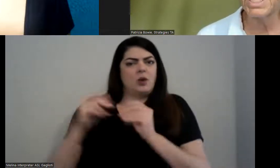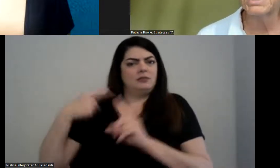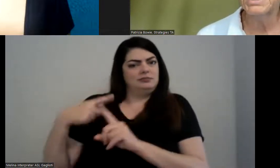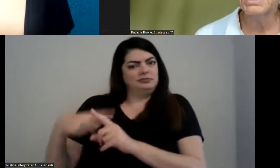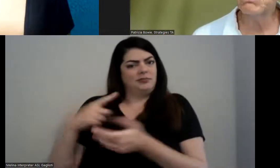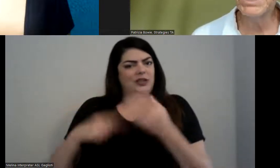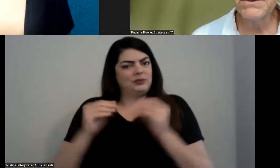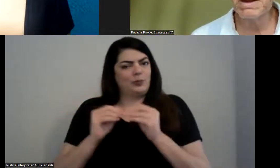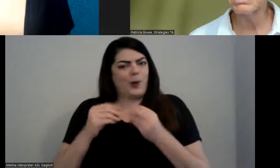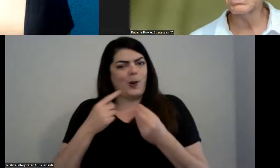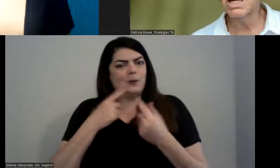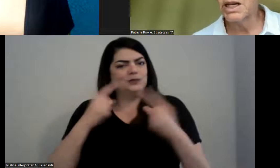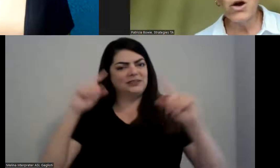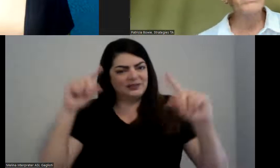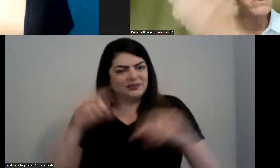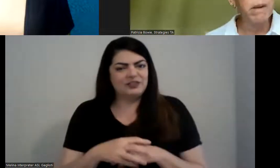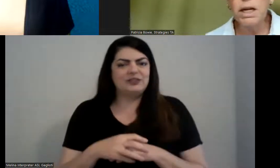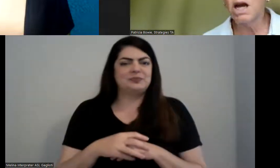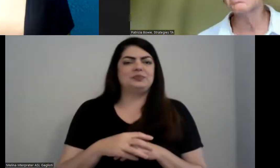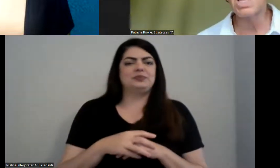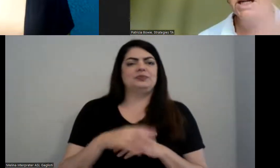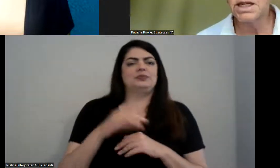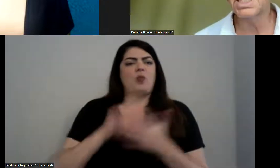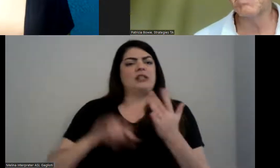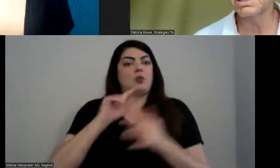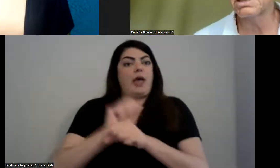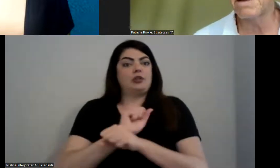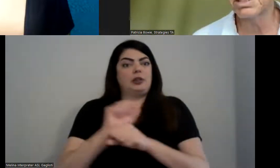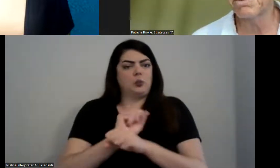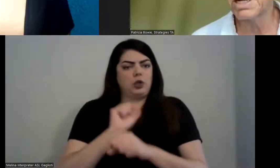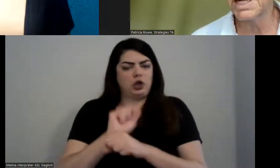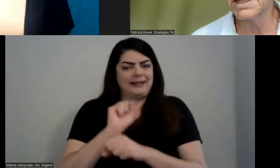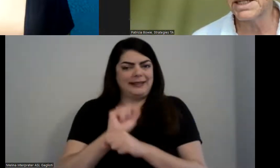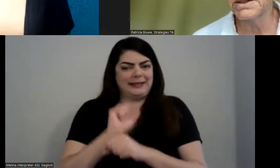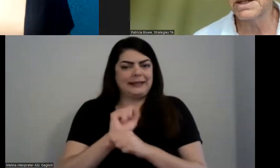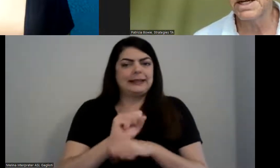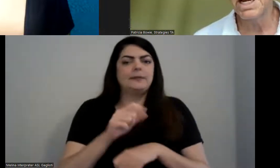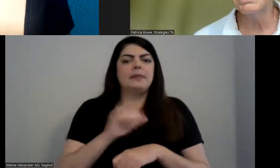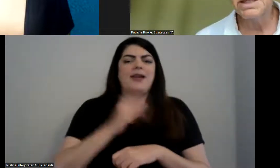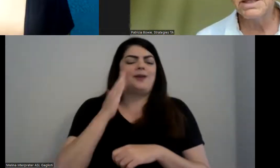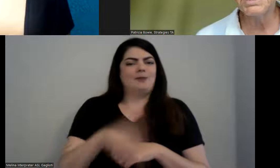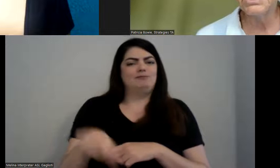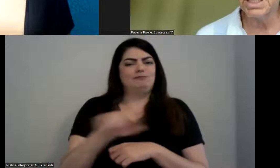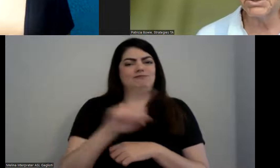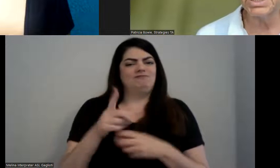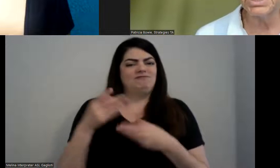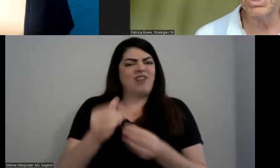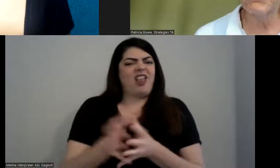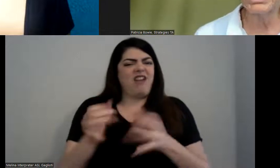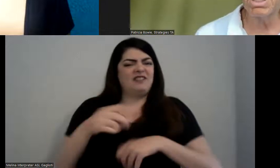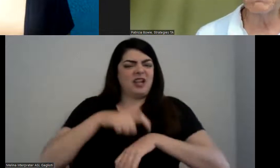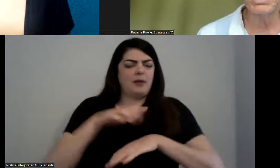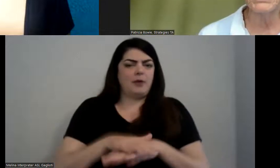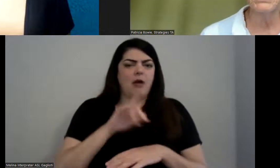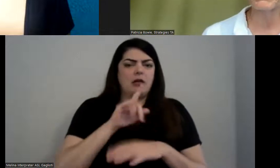with that is we've spent, and I know you've spent a lot of time on collaborative processes. And this is the intention of